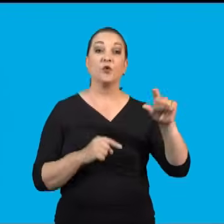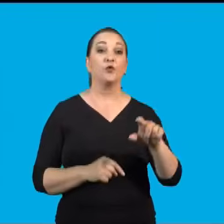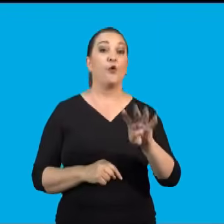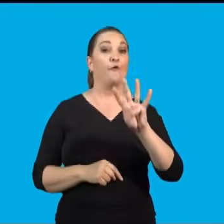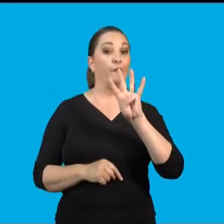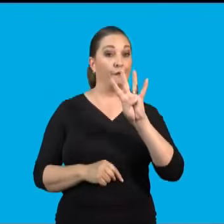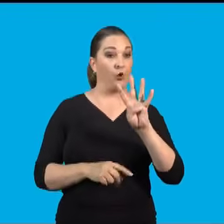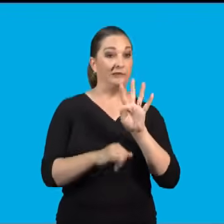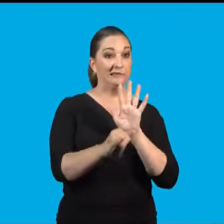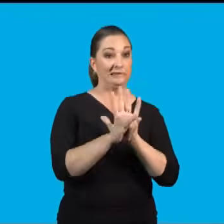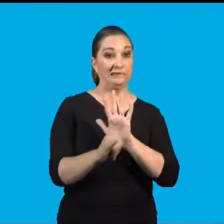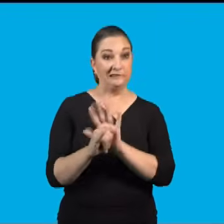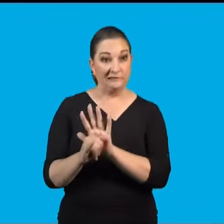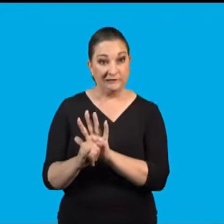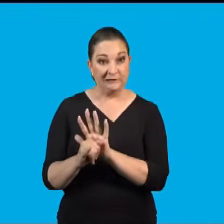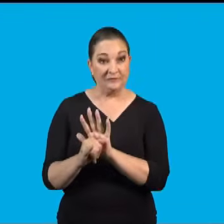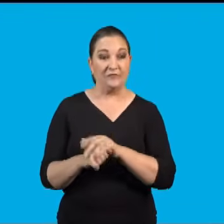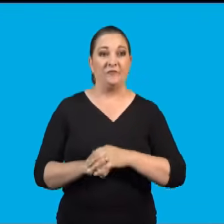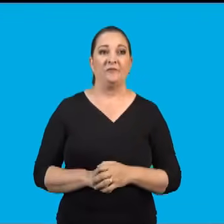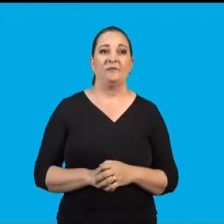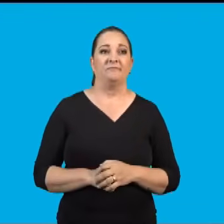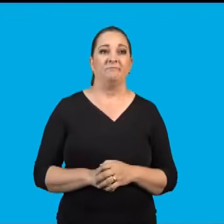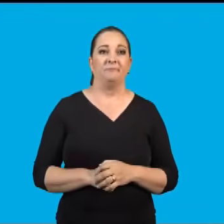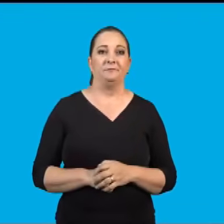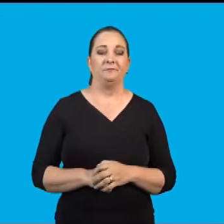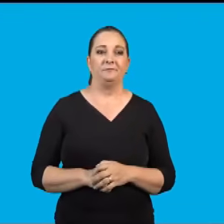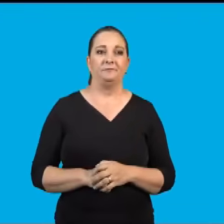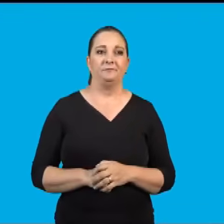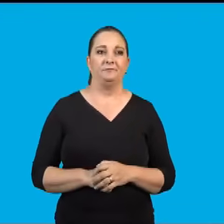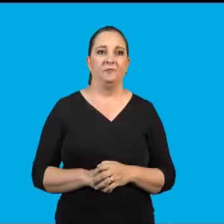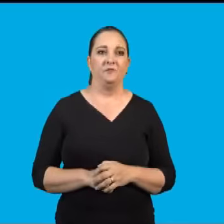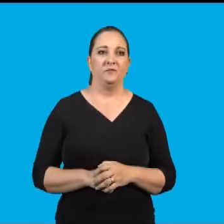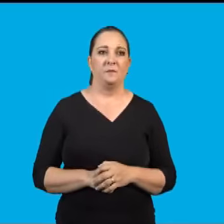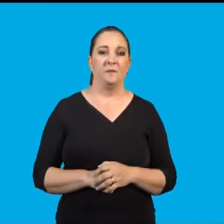identify 4. Okay, please read your questions